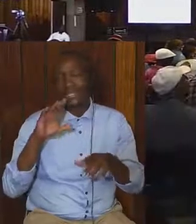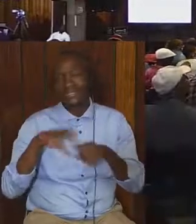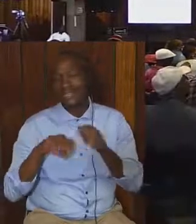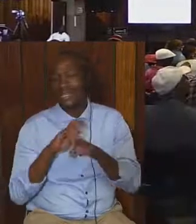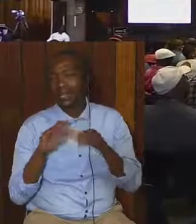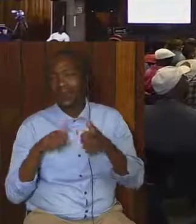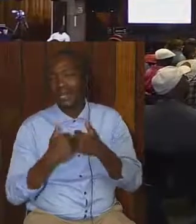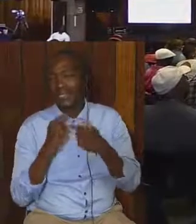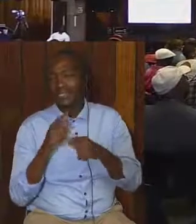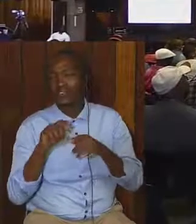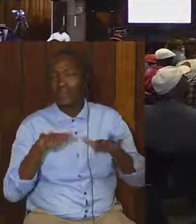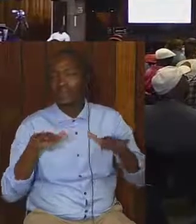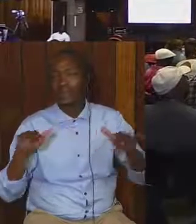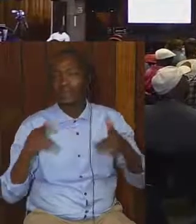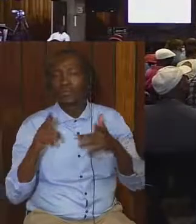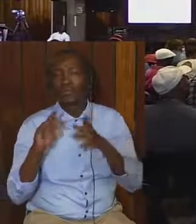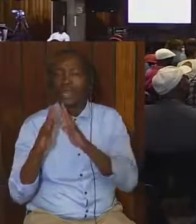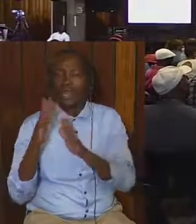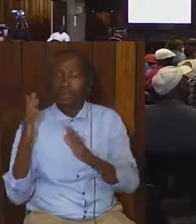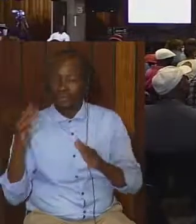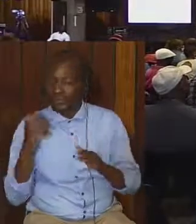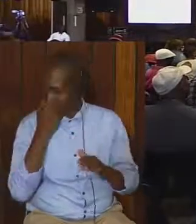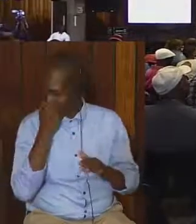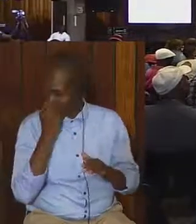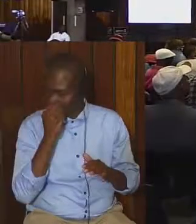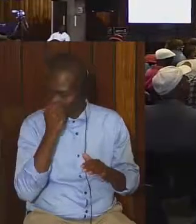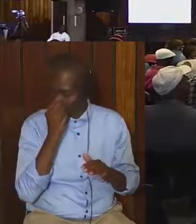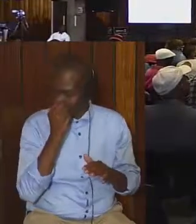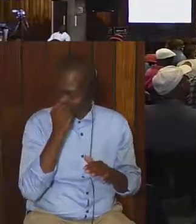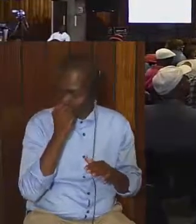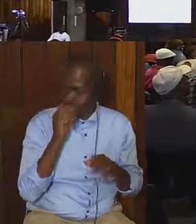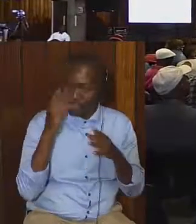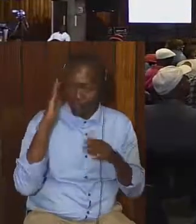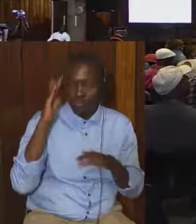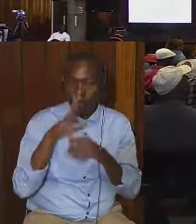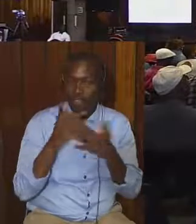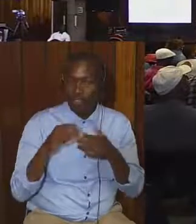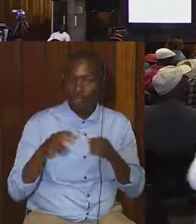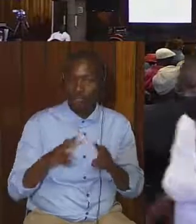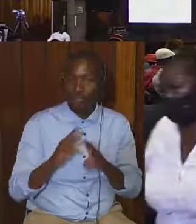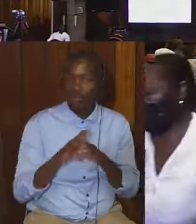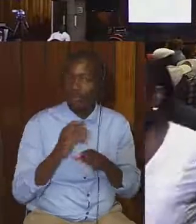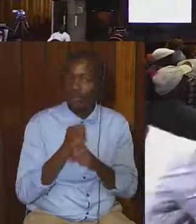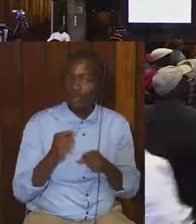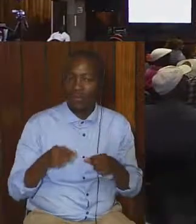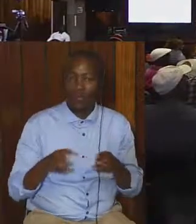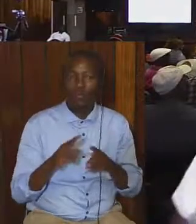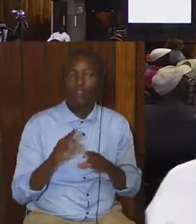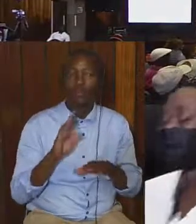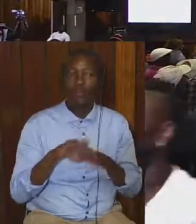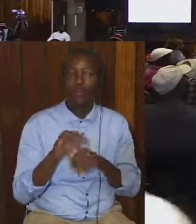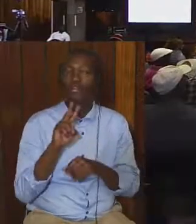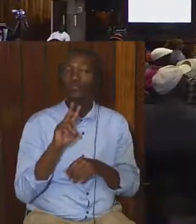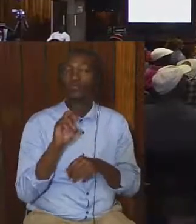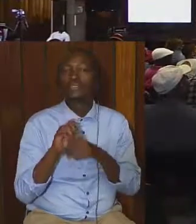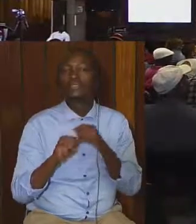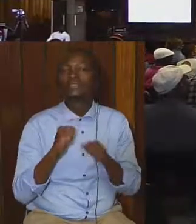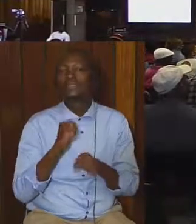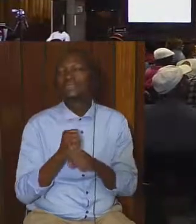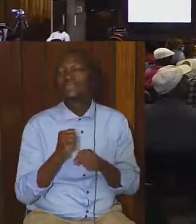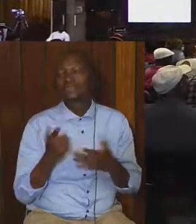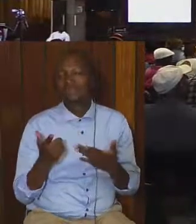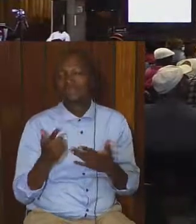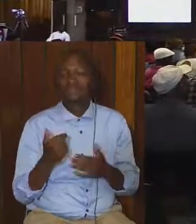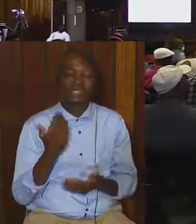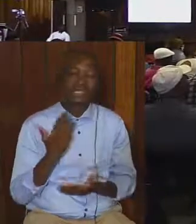advantage of the people in the location. Firstly, taking advantage of the fact that we haven't had roads for more than 20 years. So when they come, the contract,